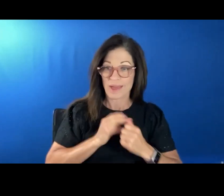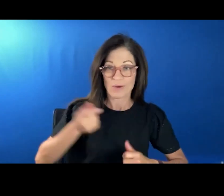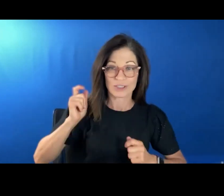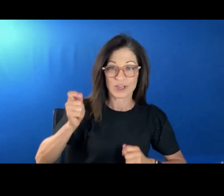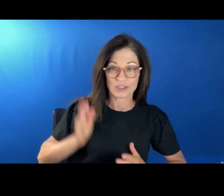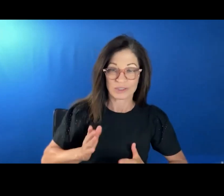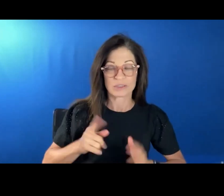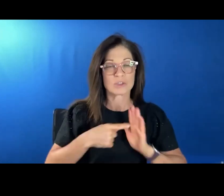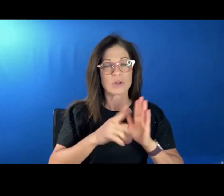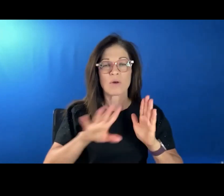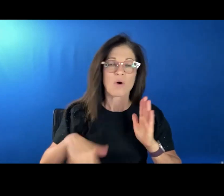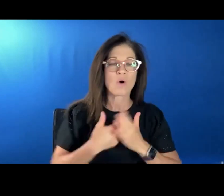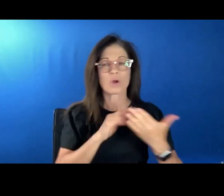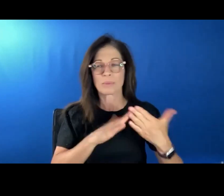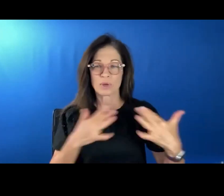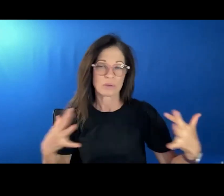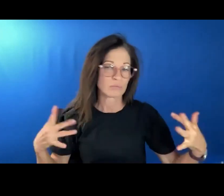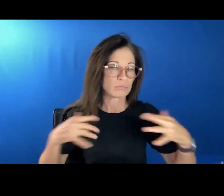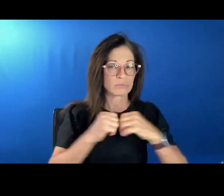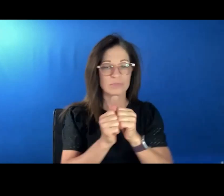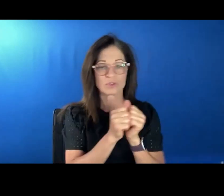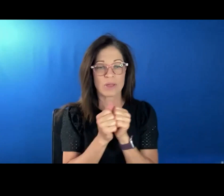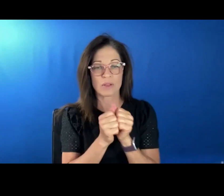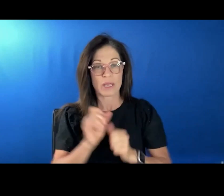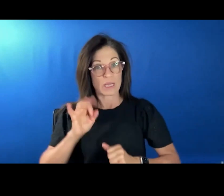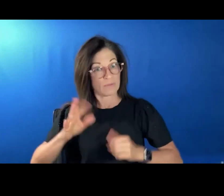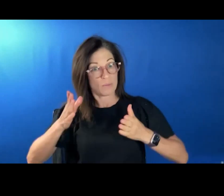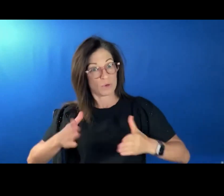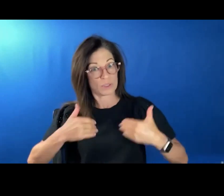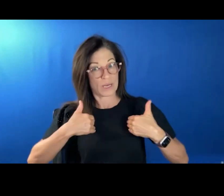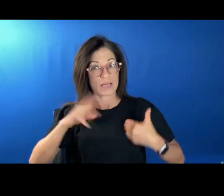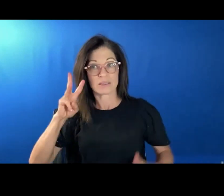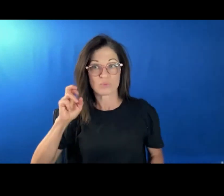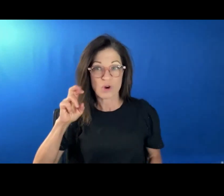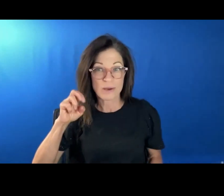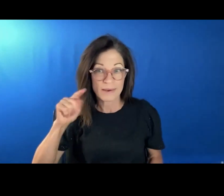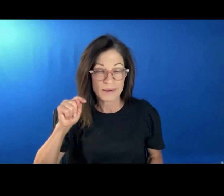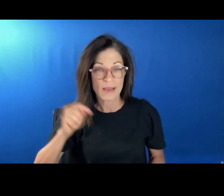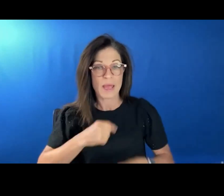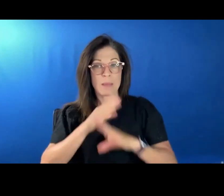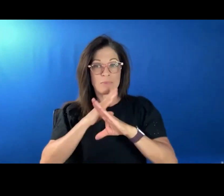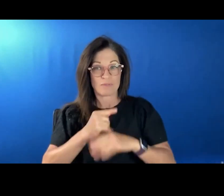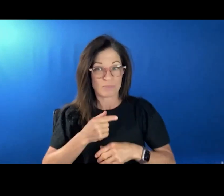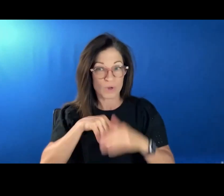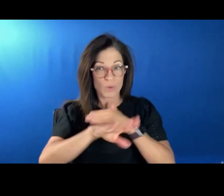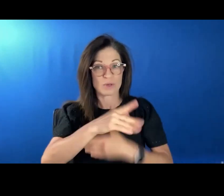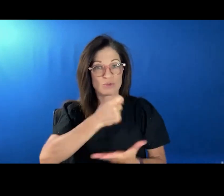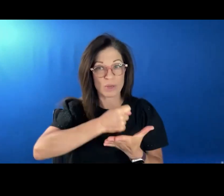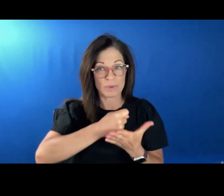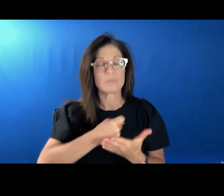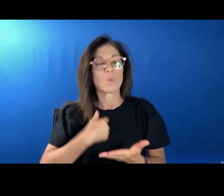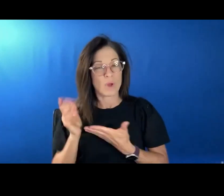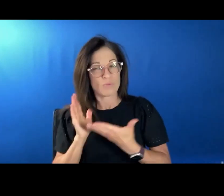how it's a whole community team together, where if someone does have a warrant and is prohibiting them from getting in treatment, we take them